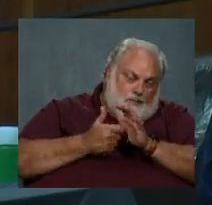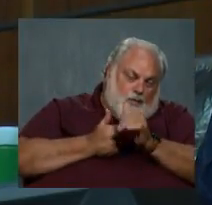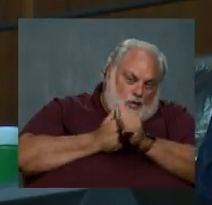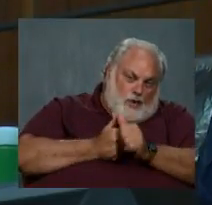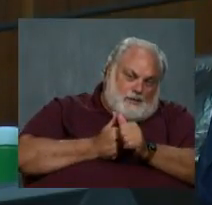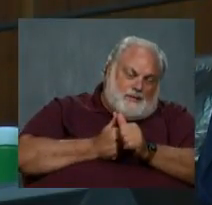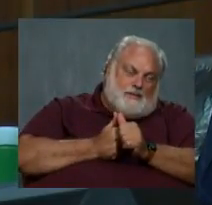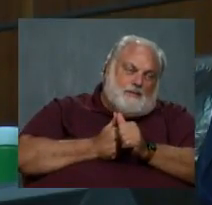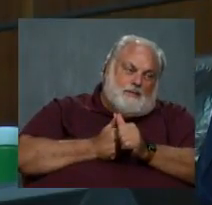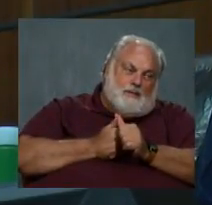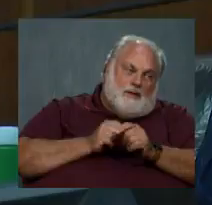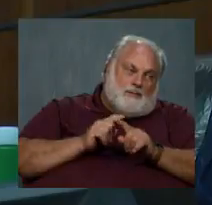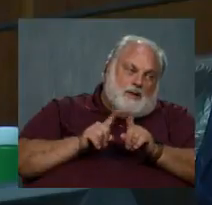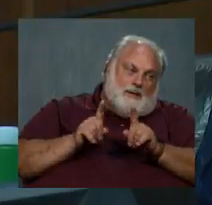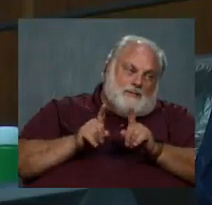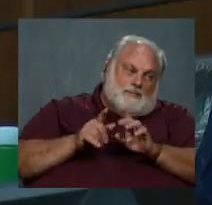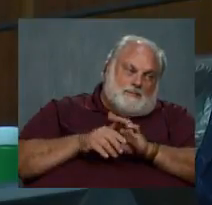but